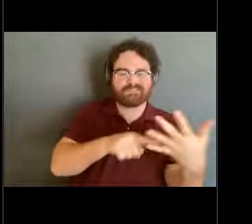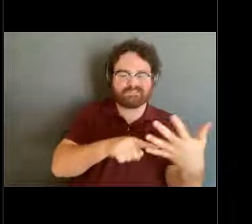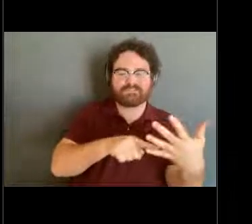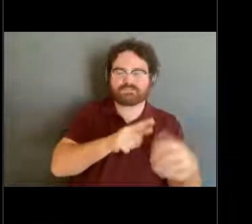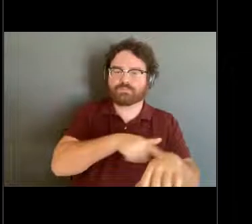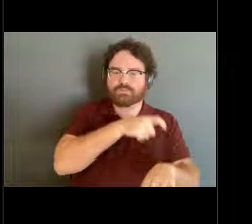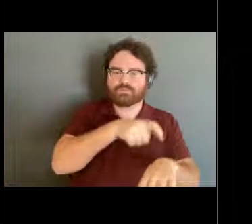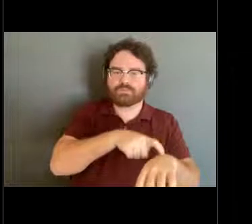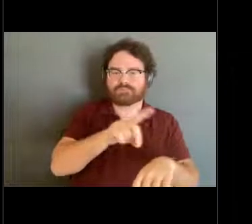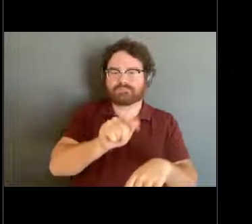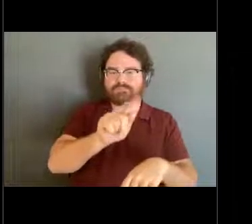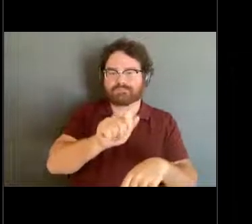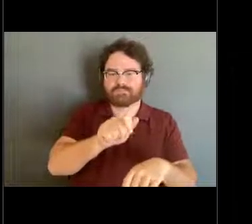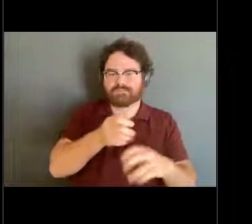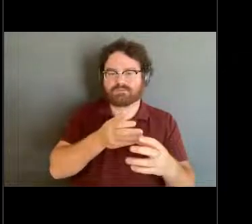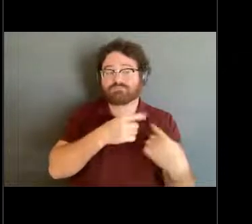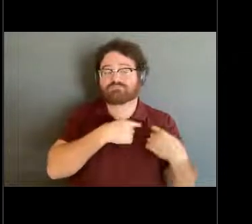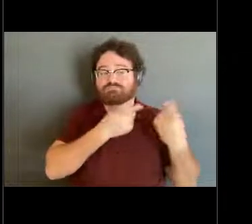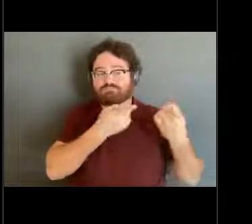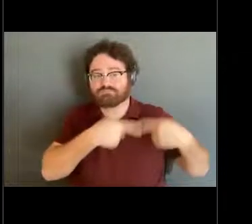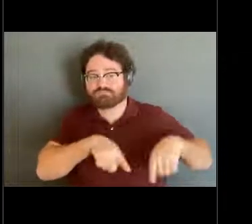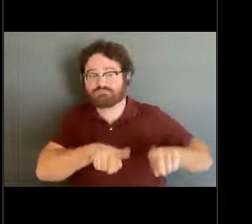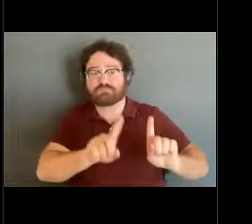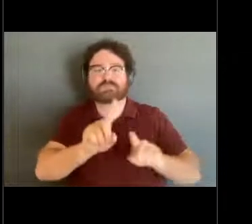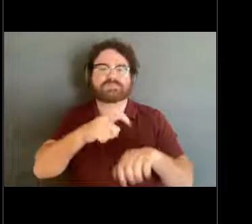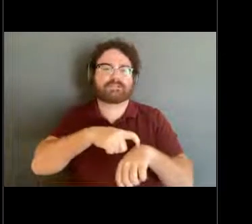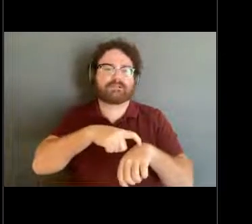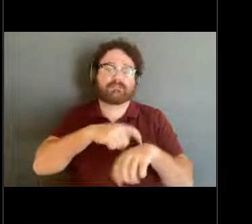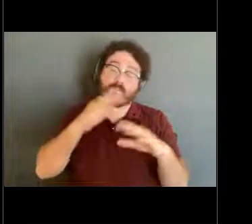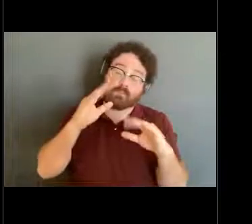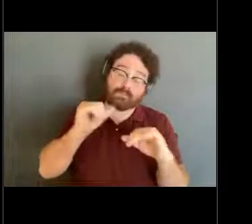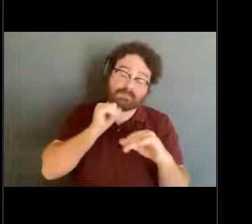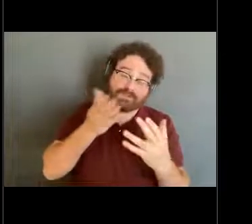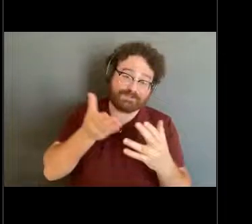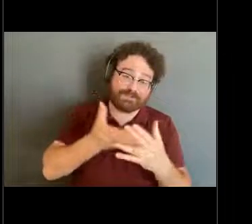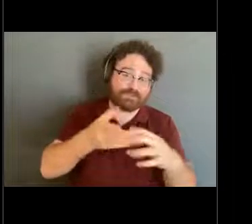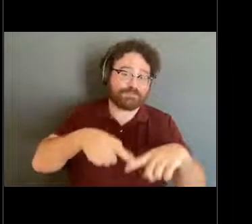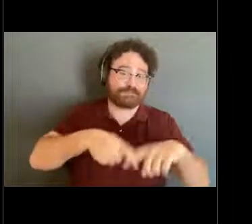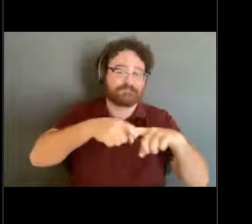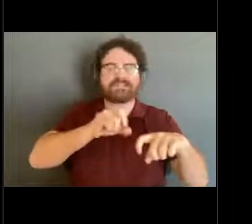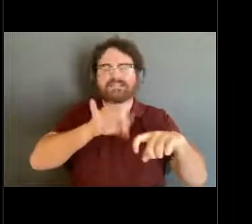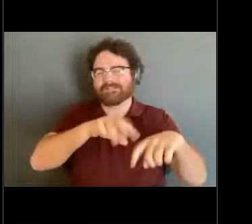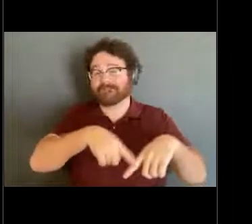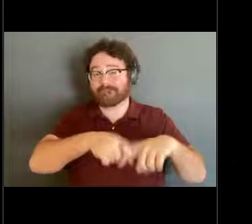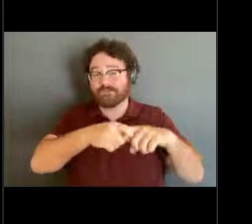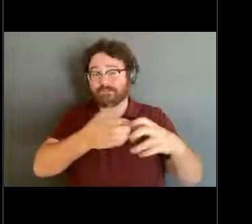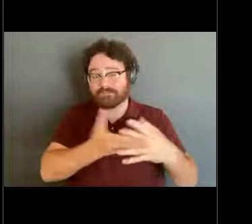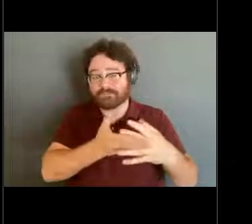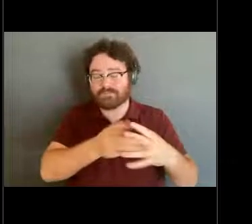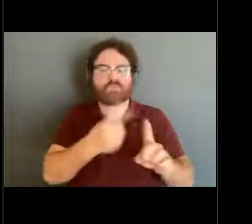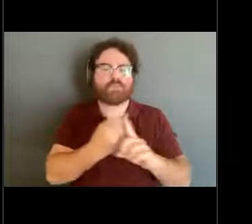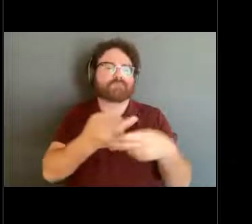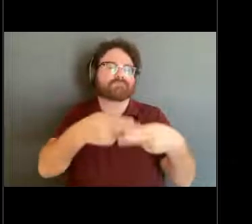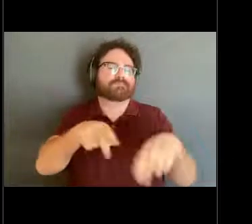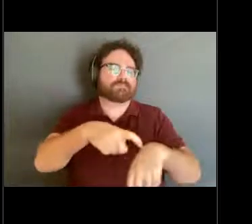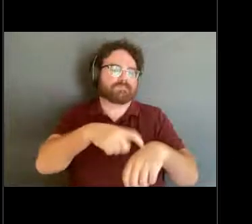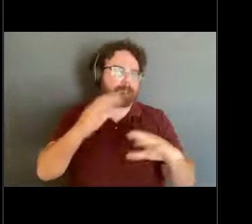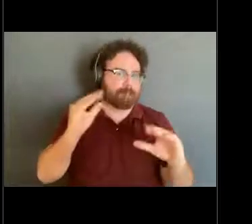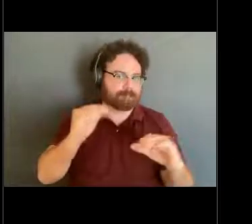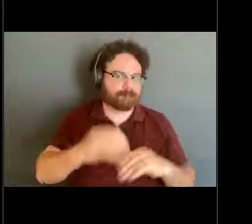data through time, hopefully not interrupted, or if interrupted, for only a short time.